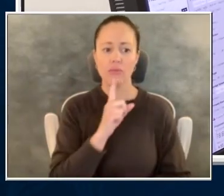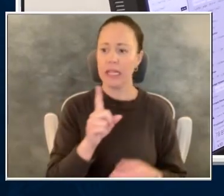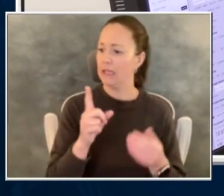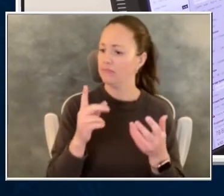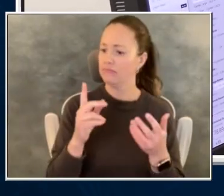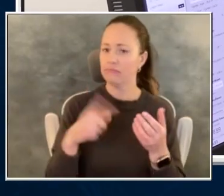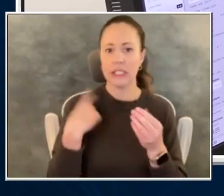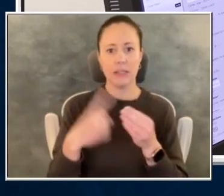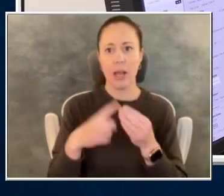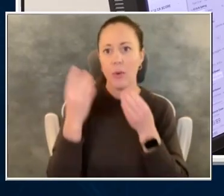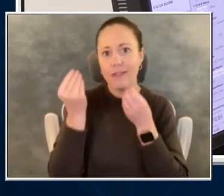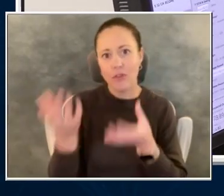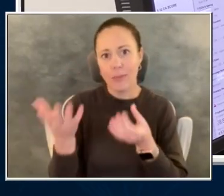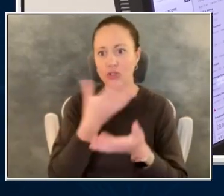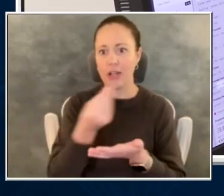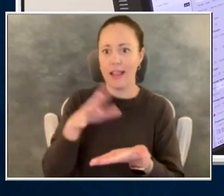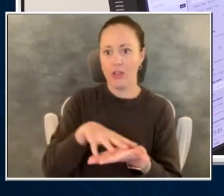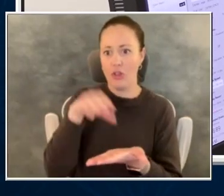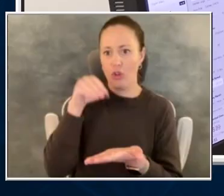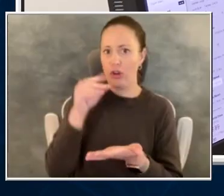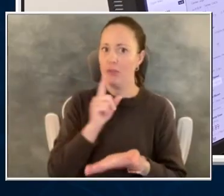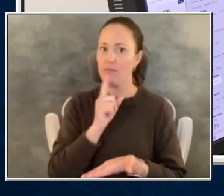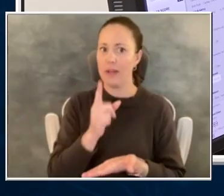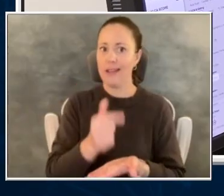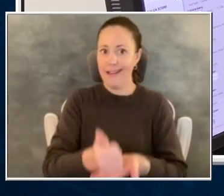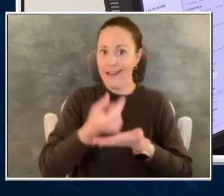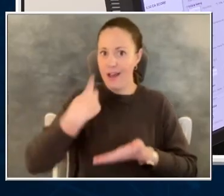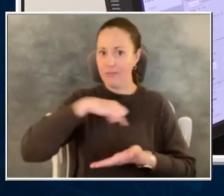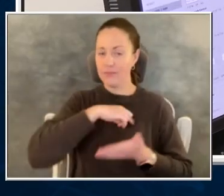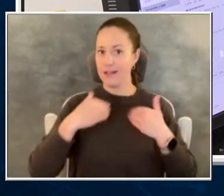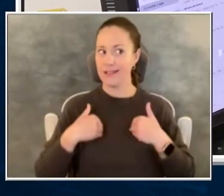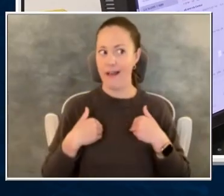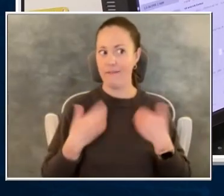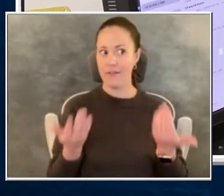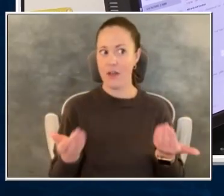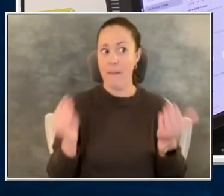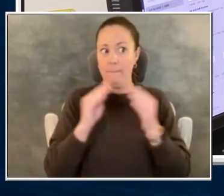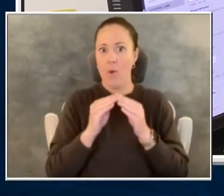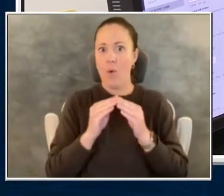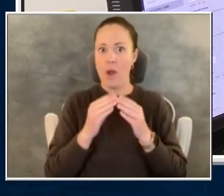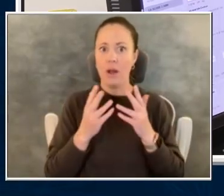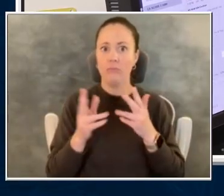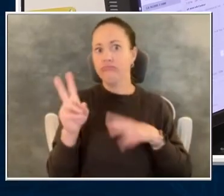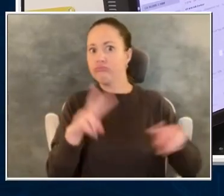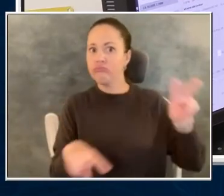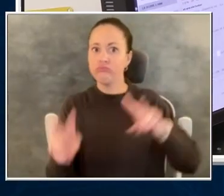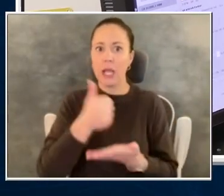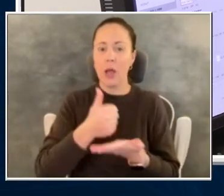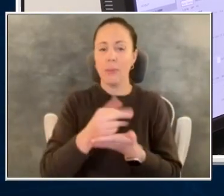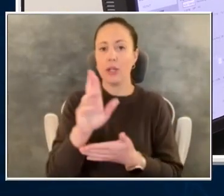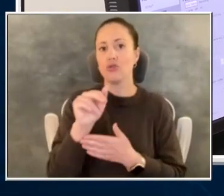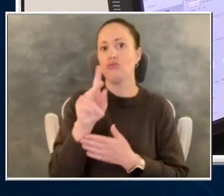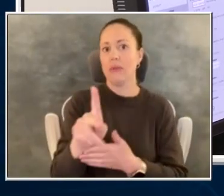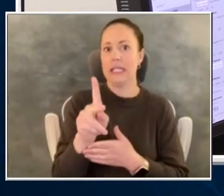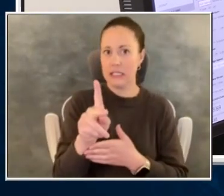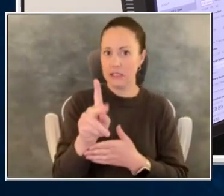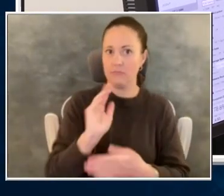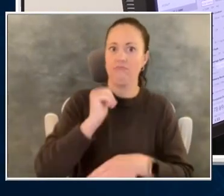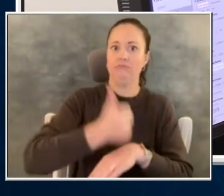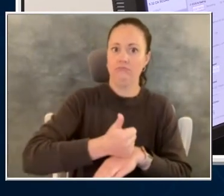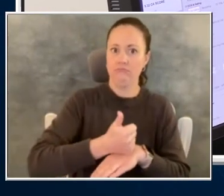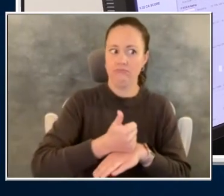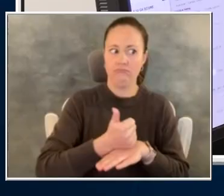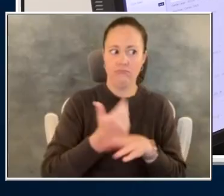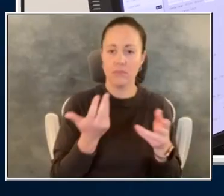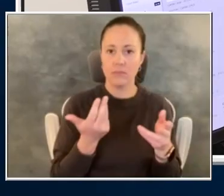was saying, is that it gives us an additional look in helping to risk stratify, meaning how much